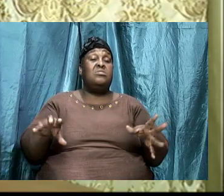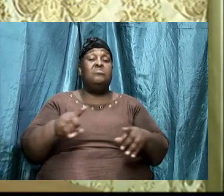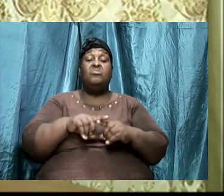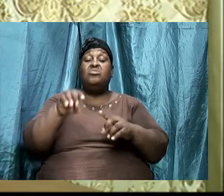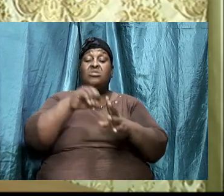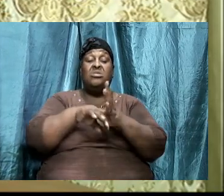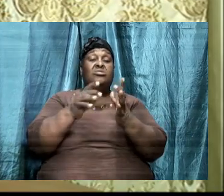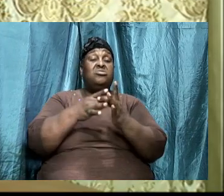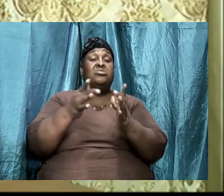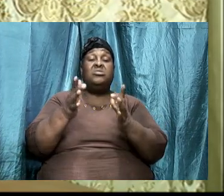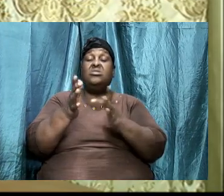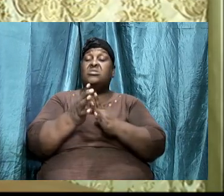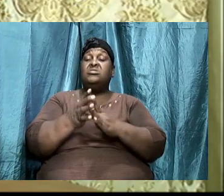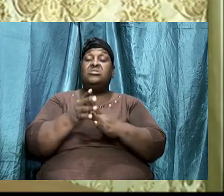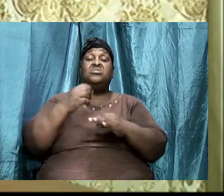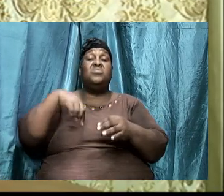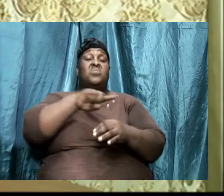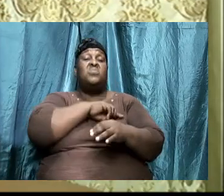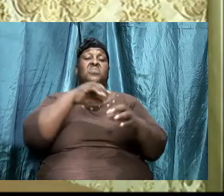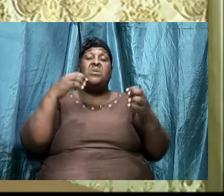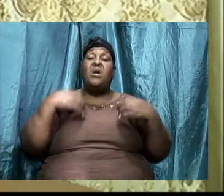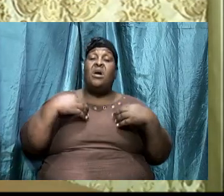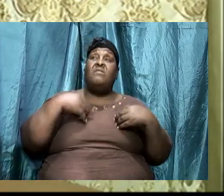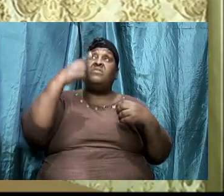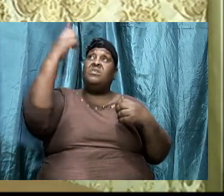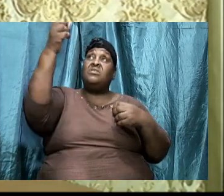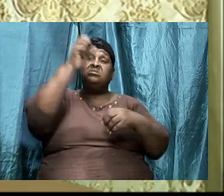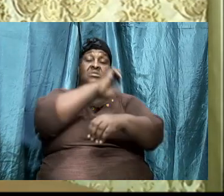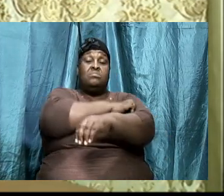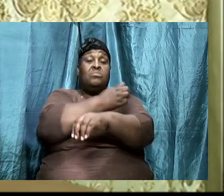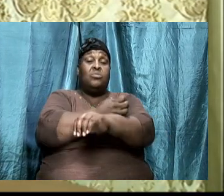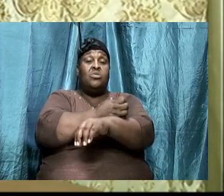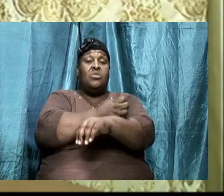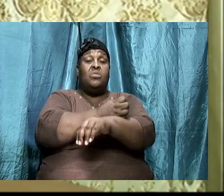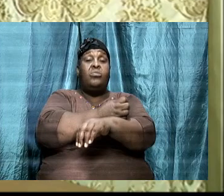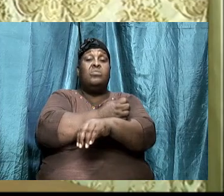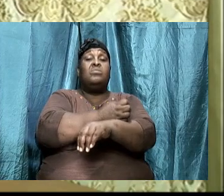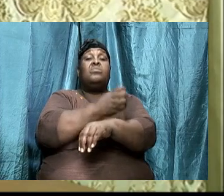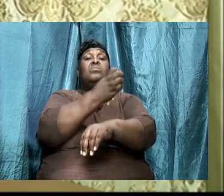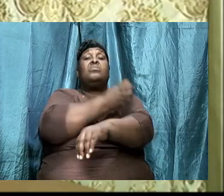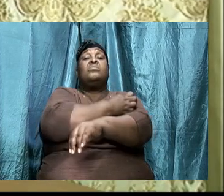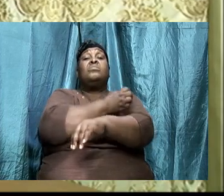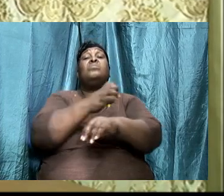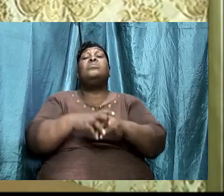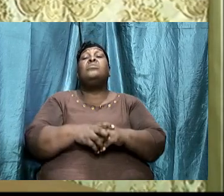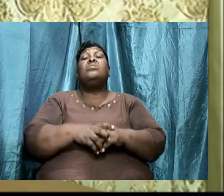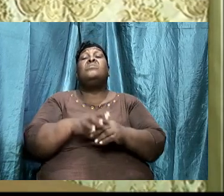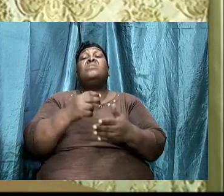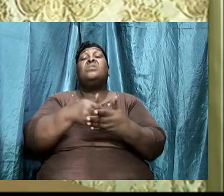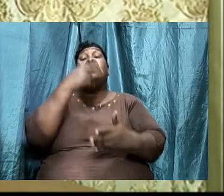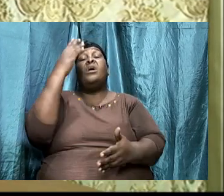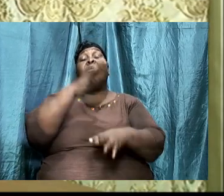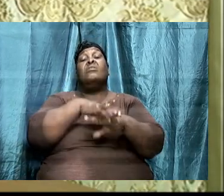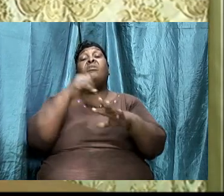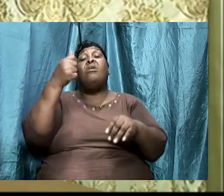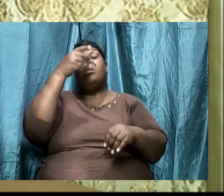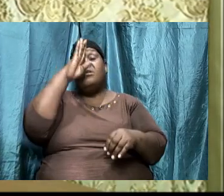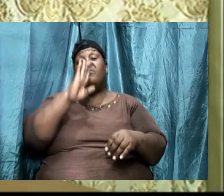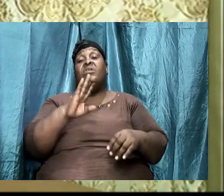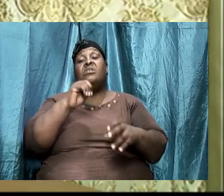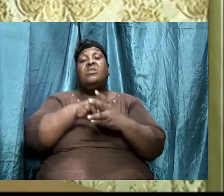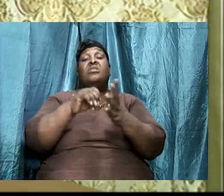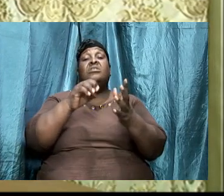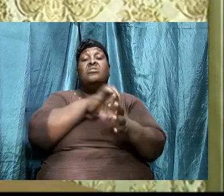or the strength of his might through the high calling of God in Christ Jesus the Lord